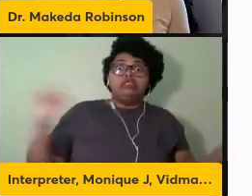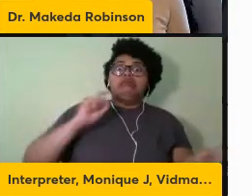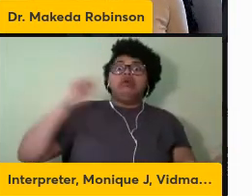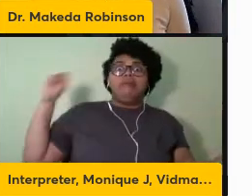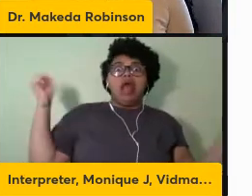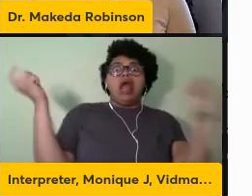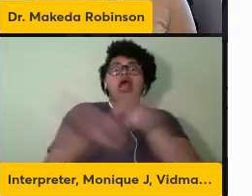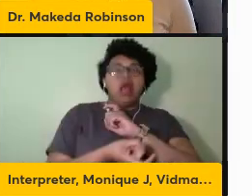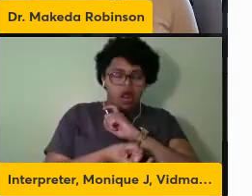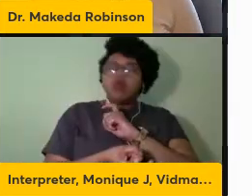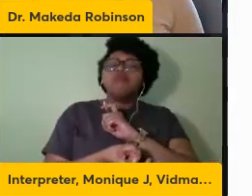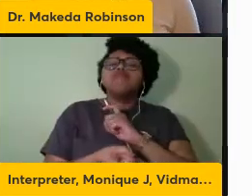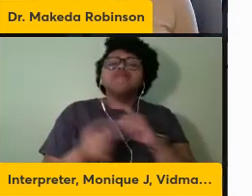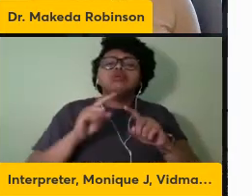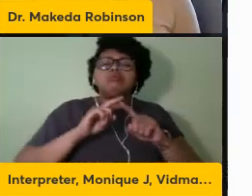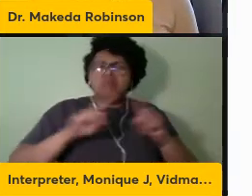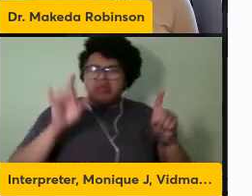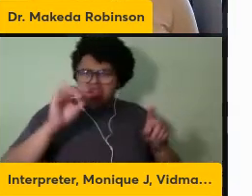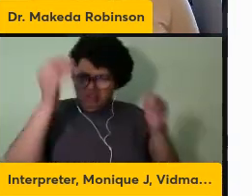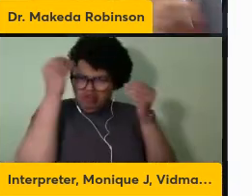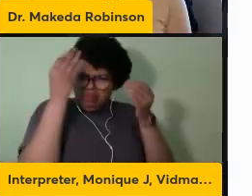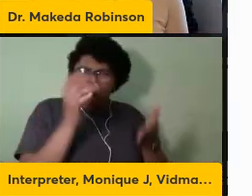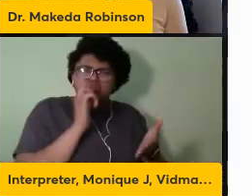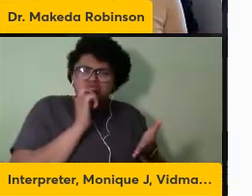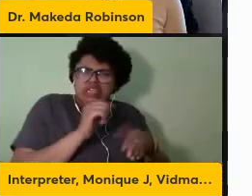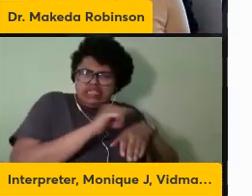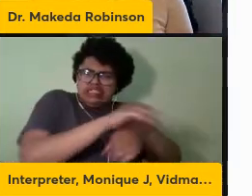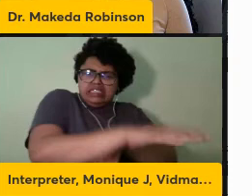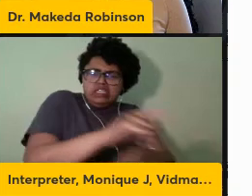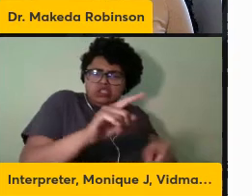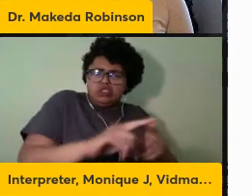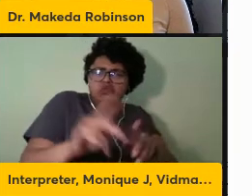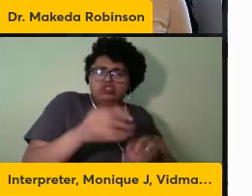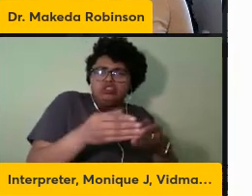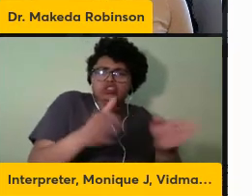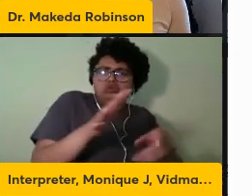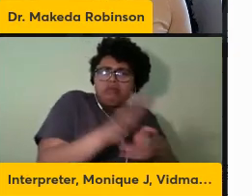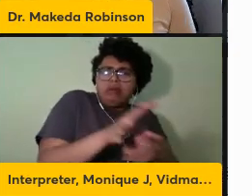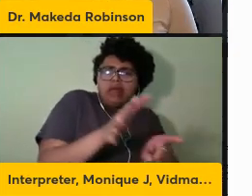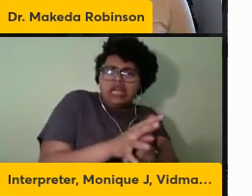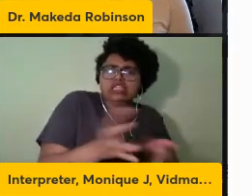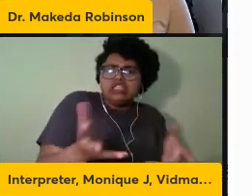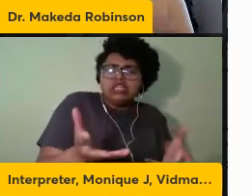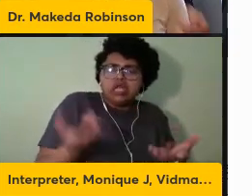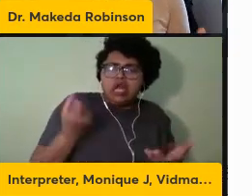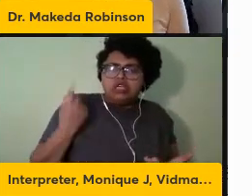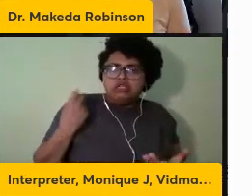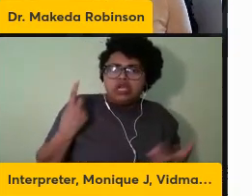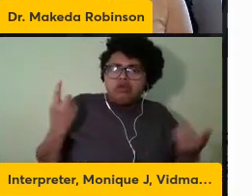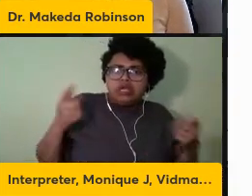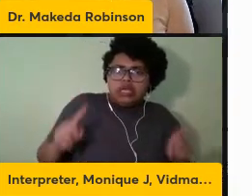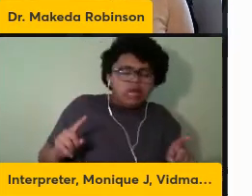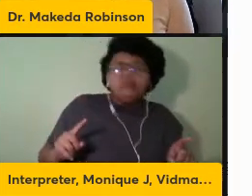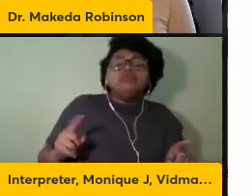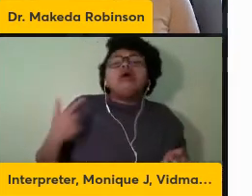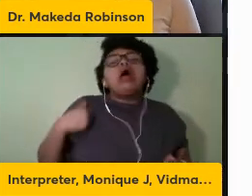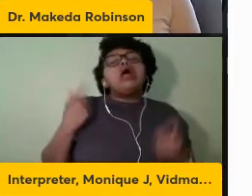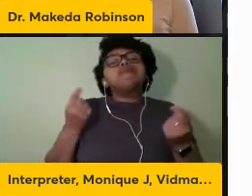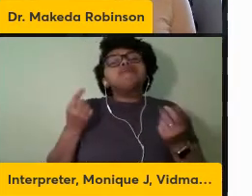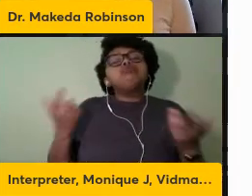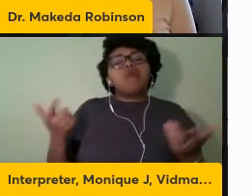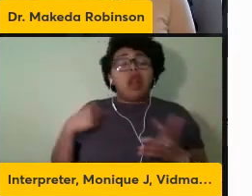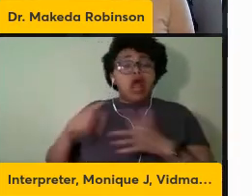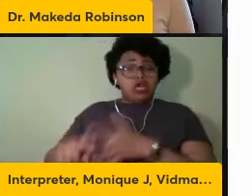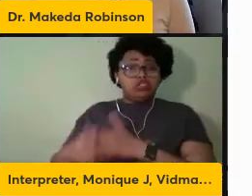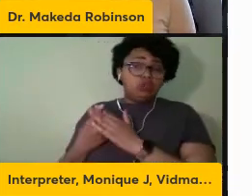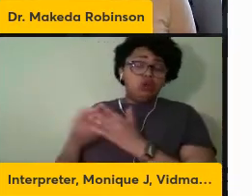general population in a way that was understandable. And so during that time, I decided to kind of add my voice to that and started a YouTube channel called Our New